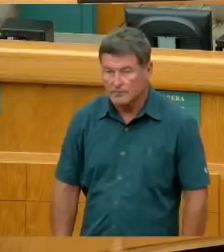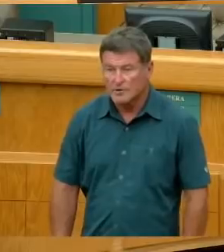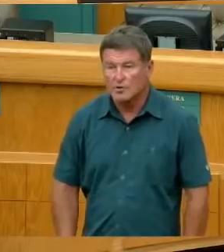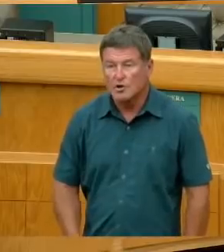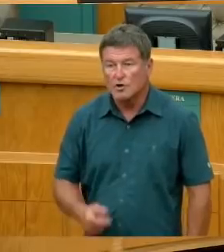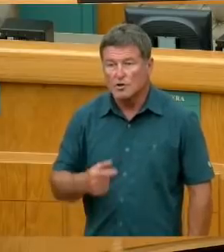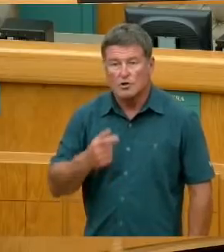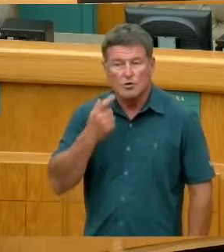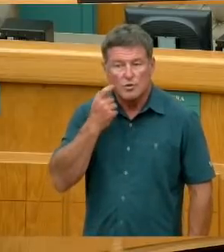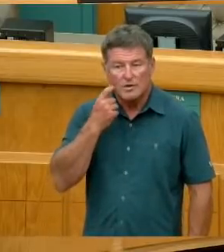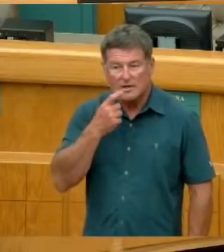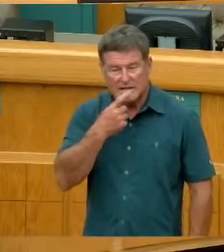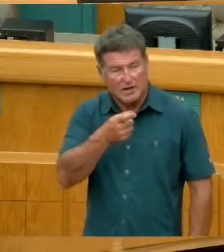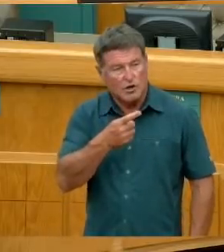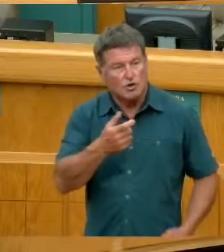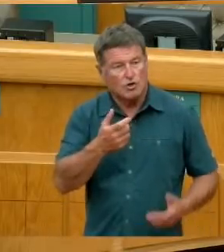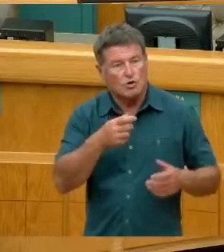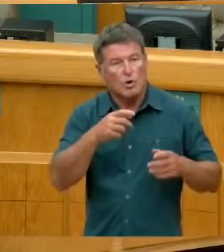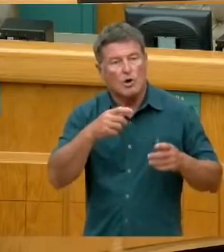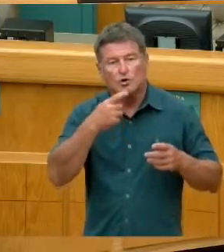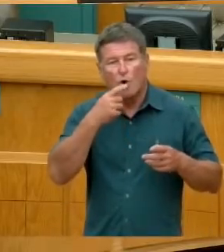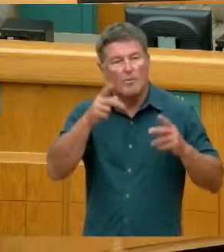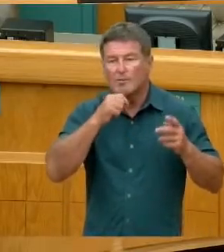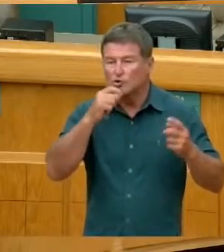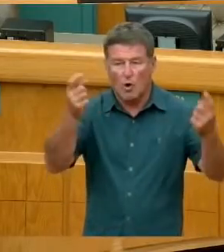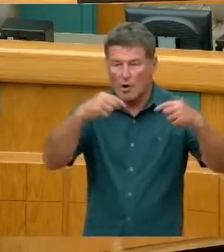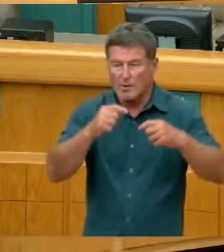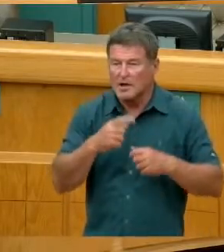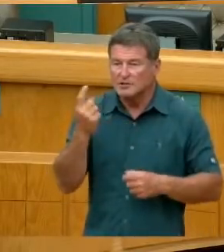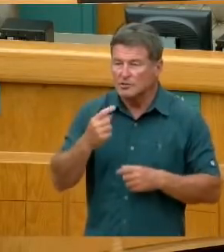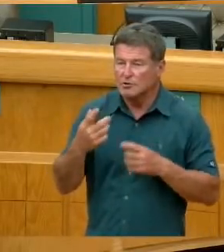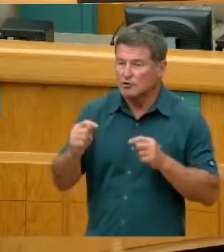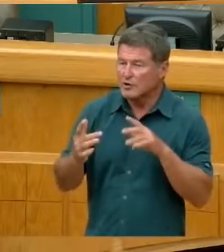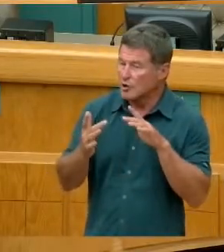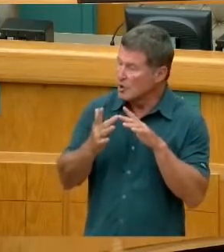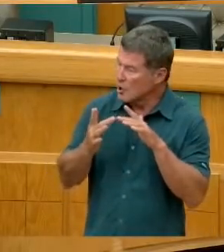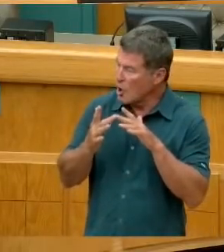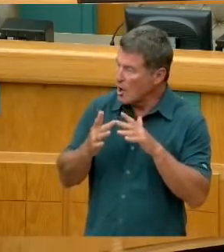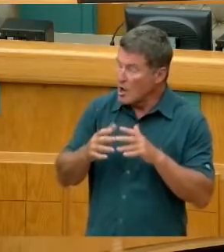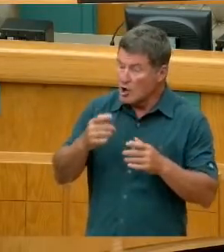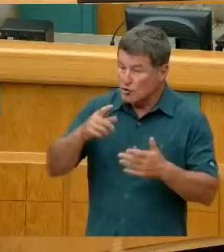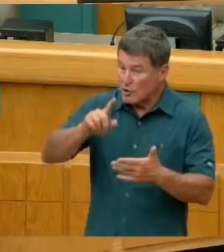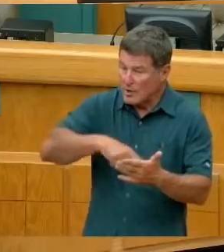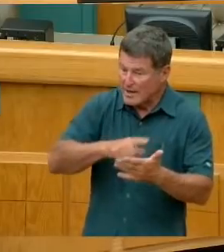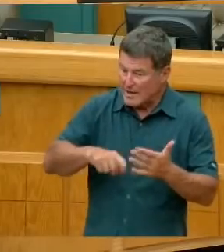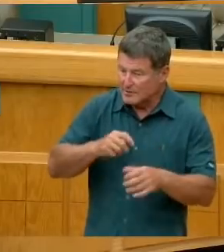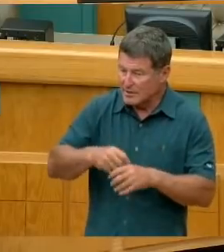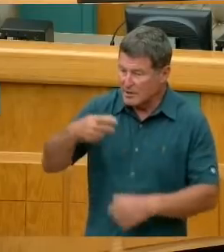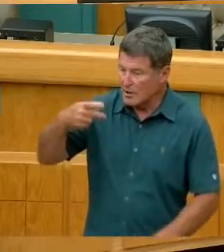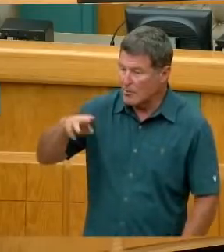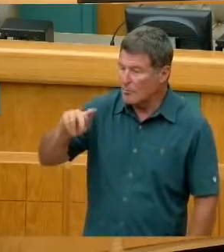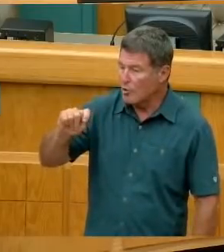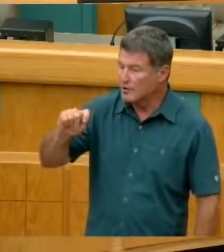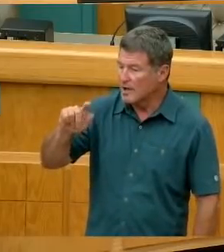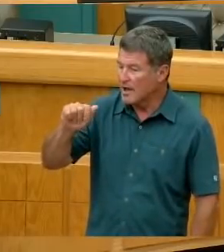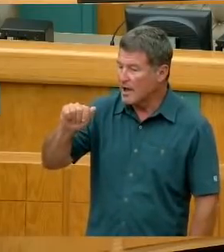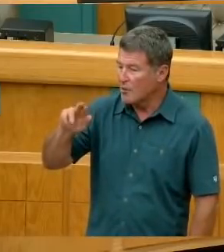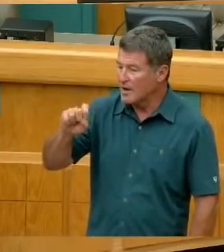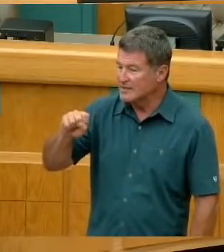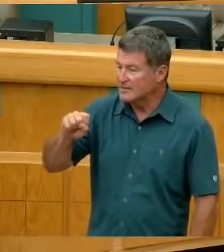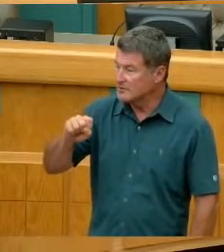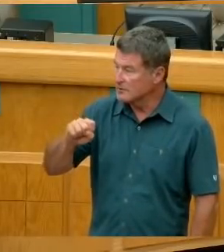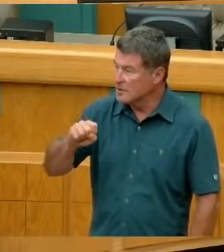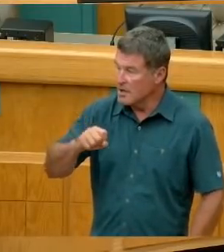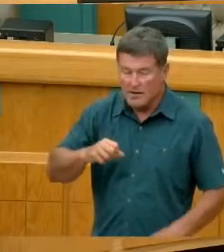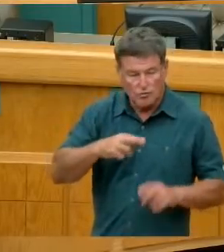After your statement yesterday where you asked people not to come down to voices, we actually had somebody reach out to us who tried to cancel their reservation in Port A. Mhm. And